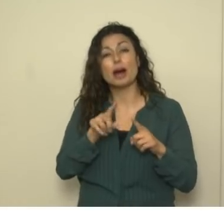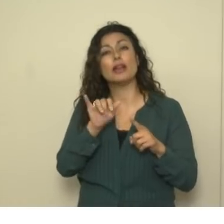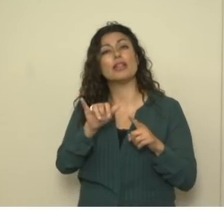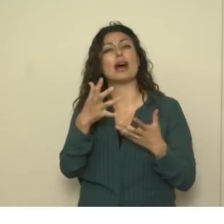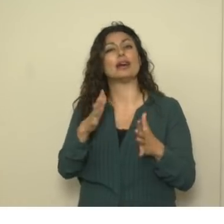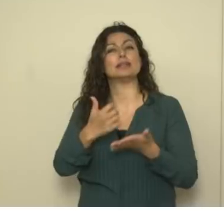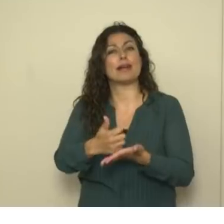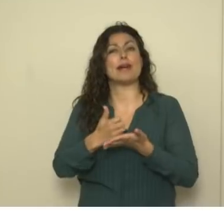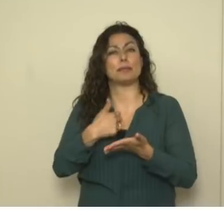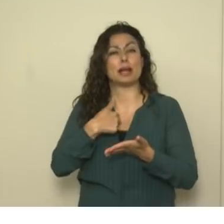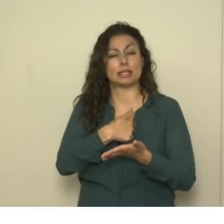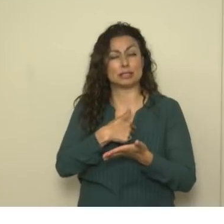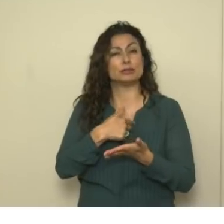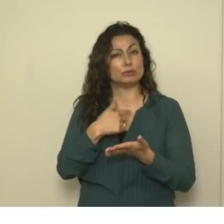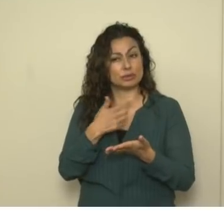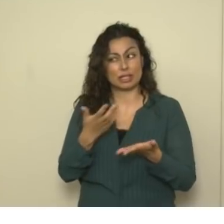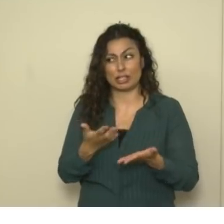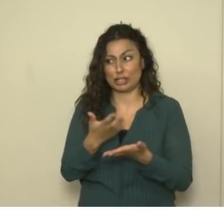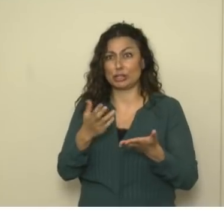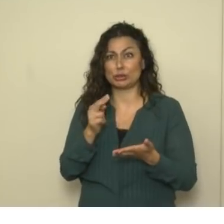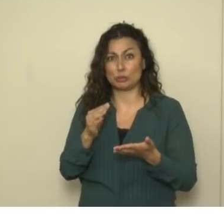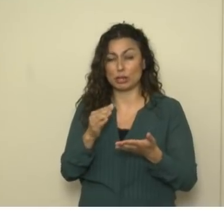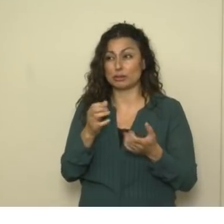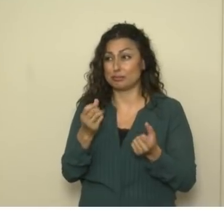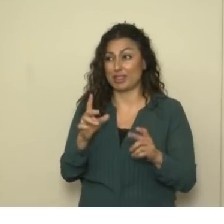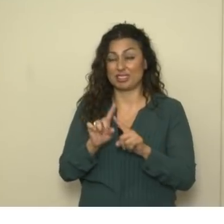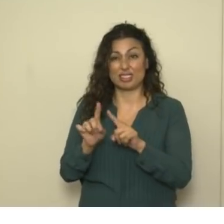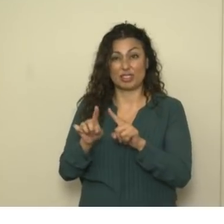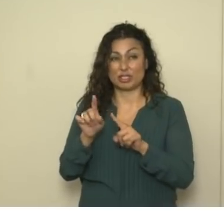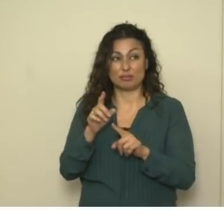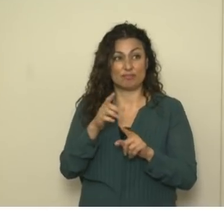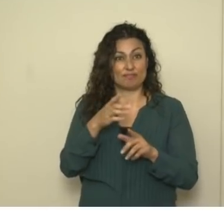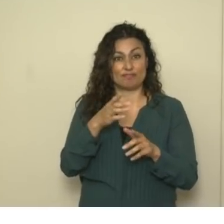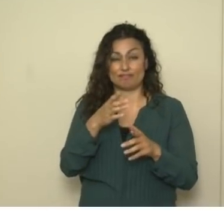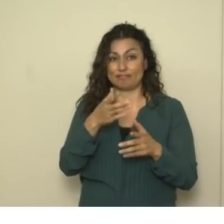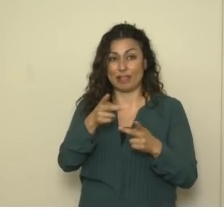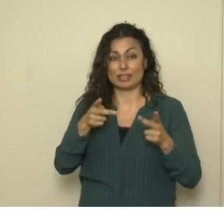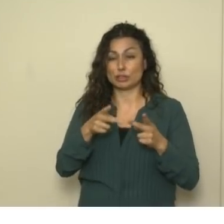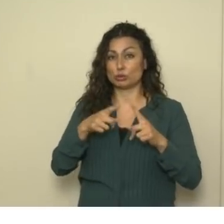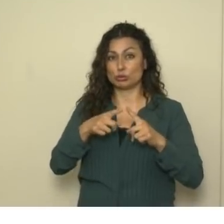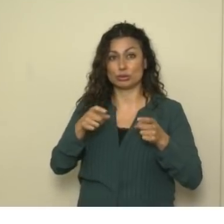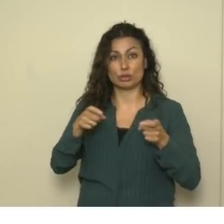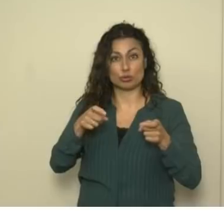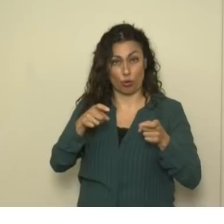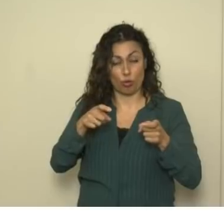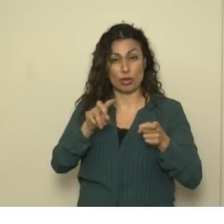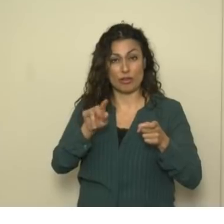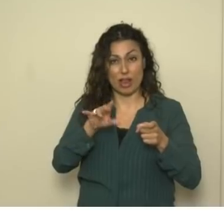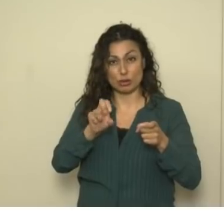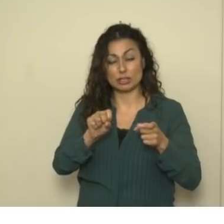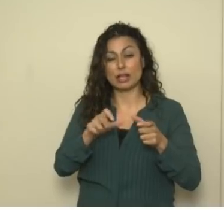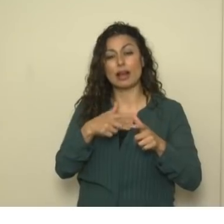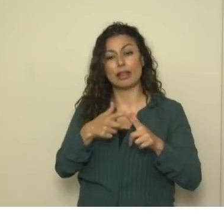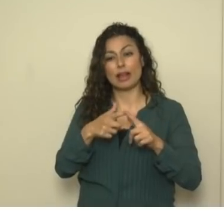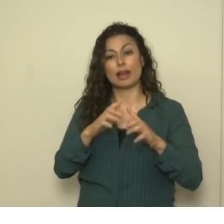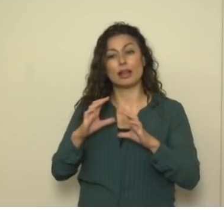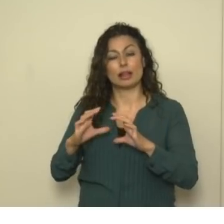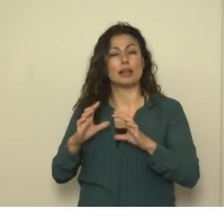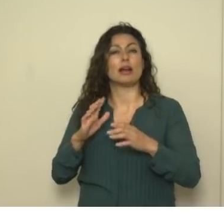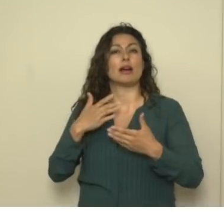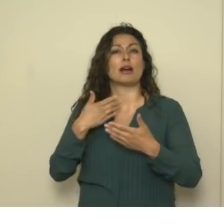helped us in many places and at different times to contain the virus. And then that close